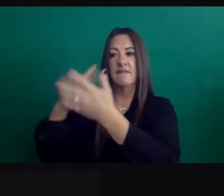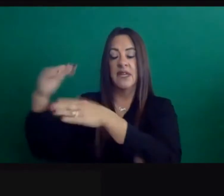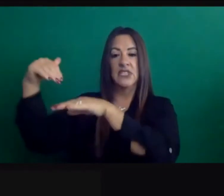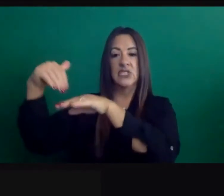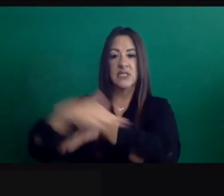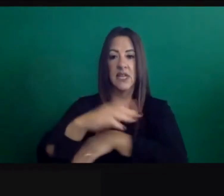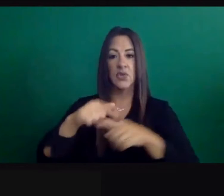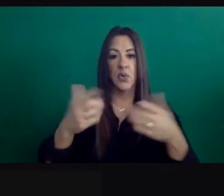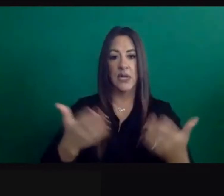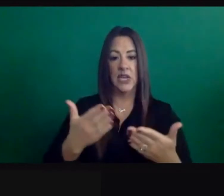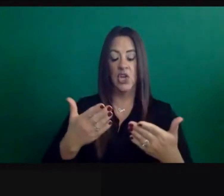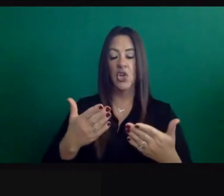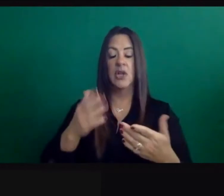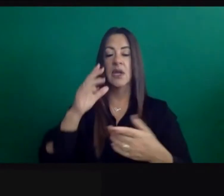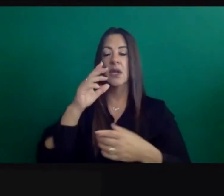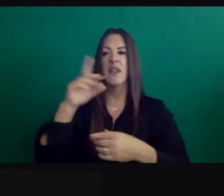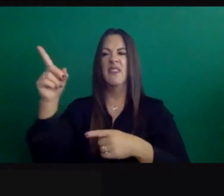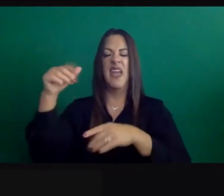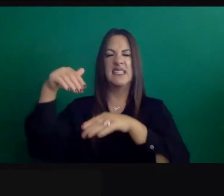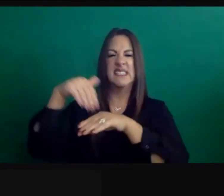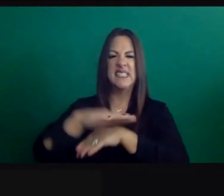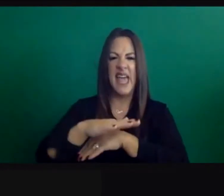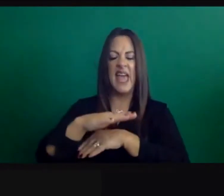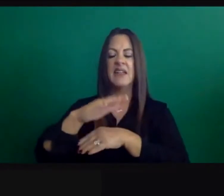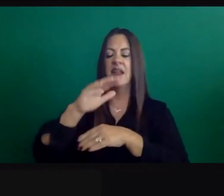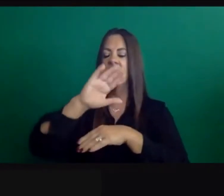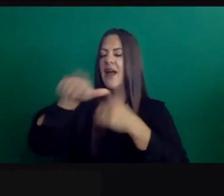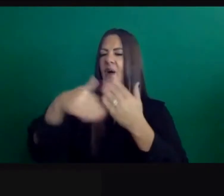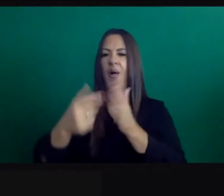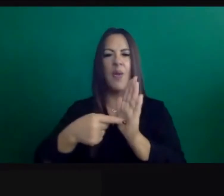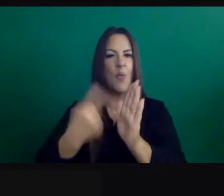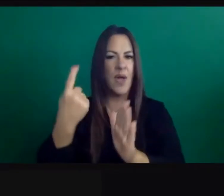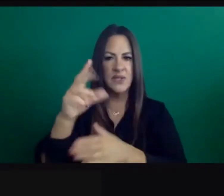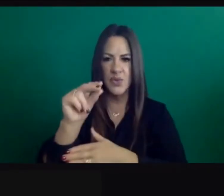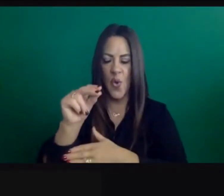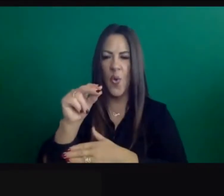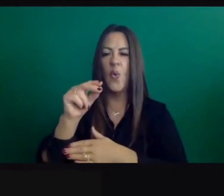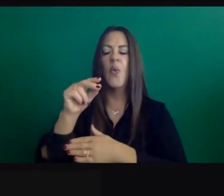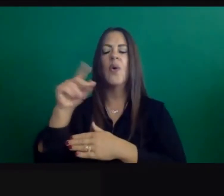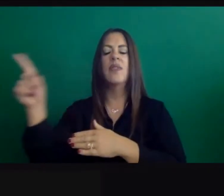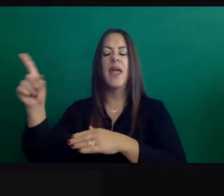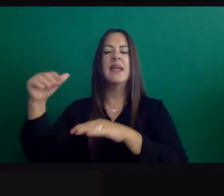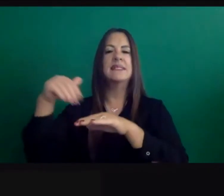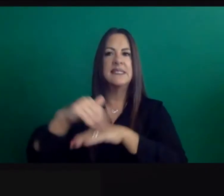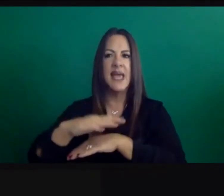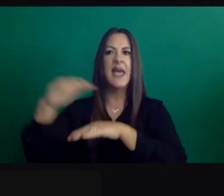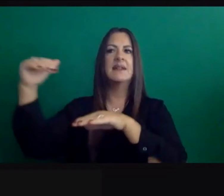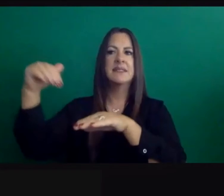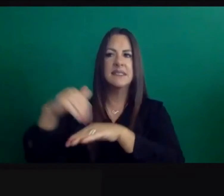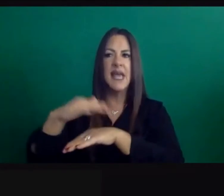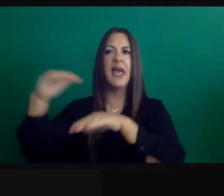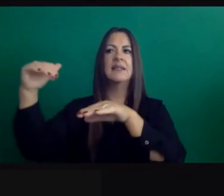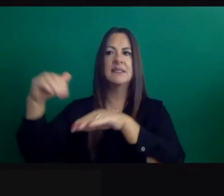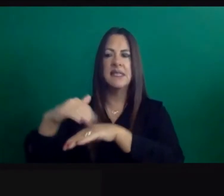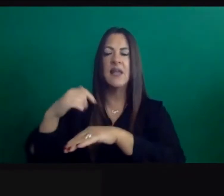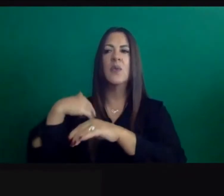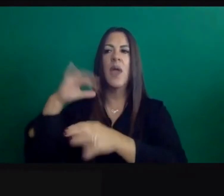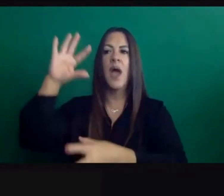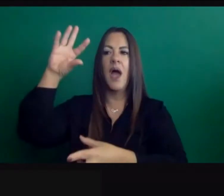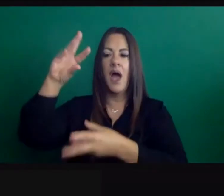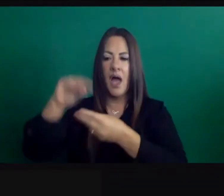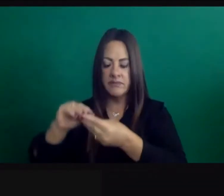received. It is shipped on different days. As we've indicated before, there's a whole process where we're told